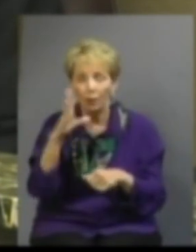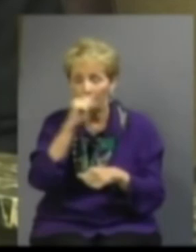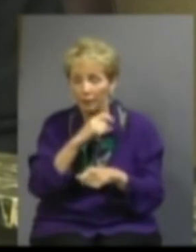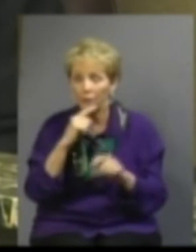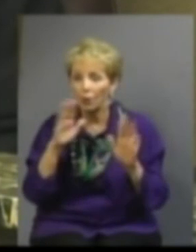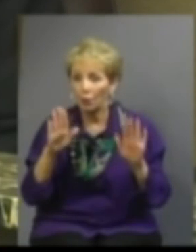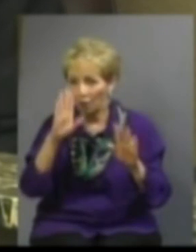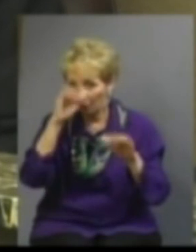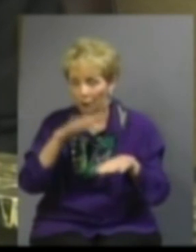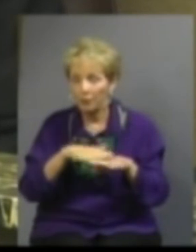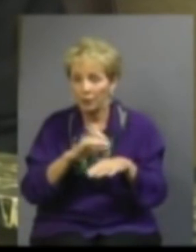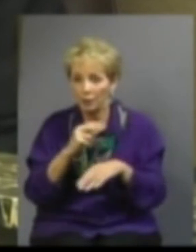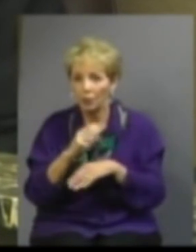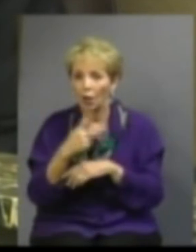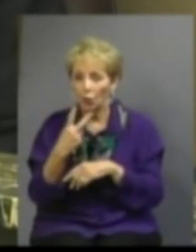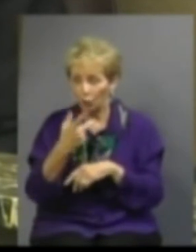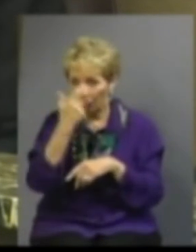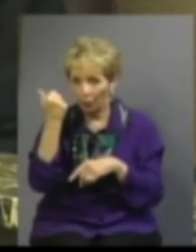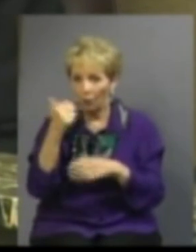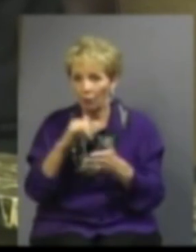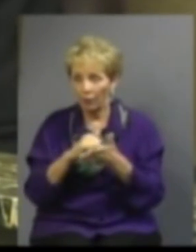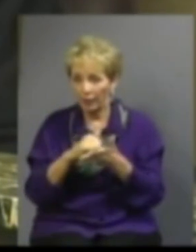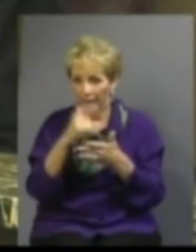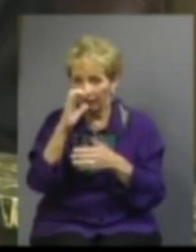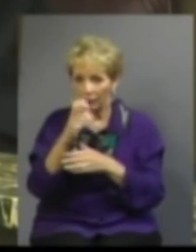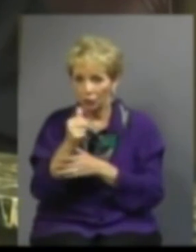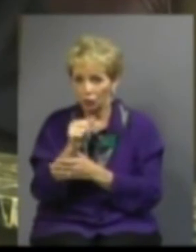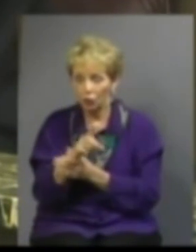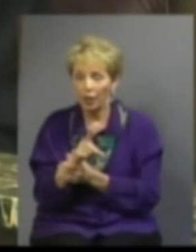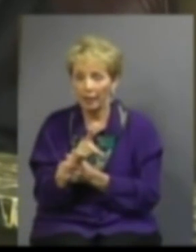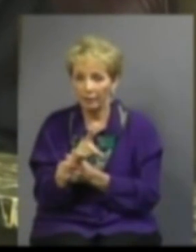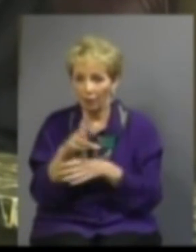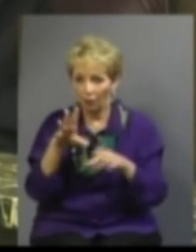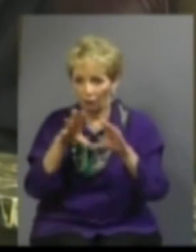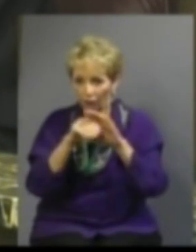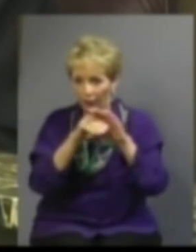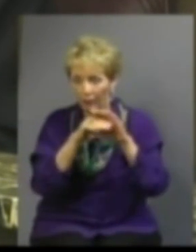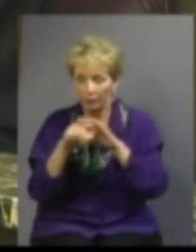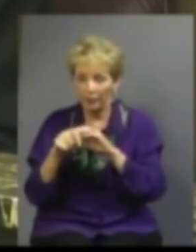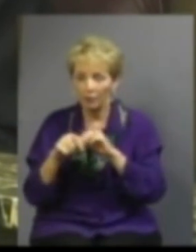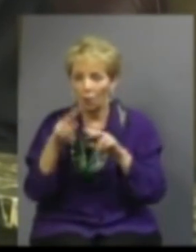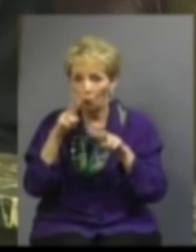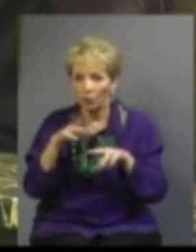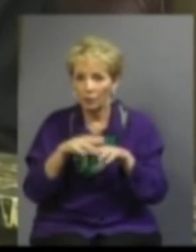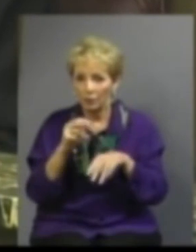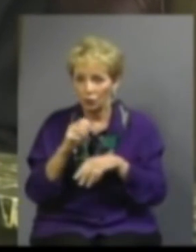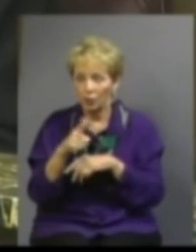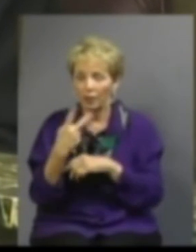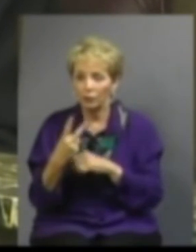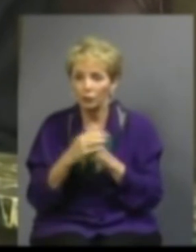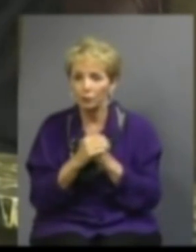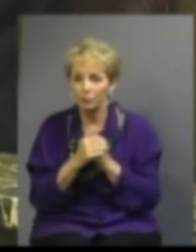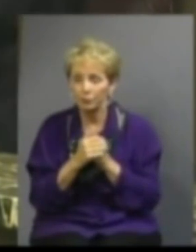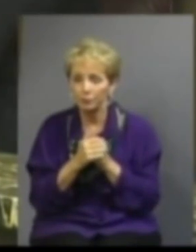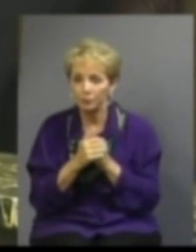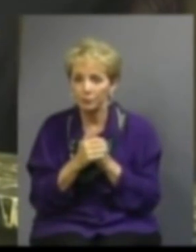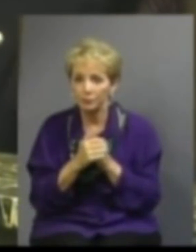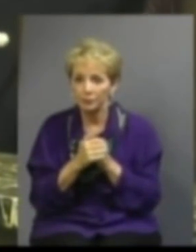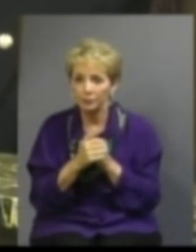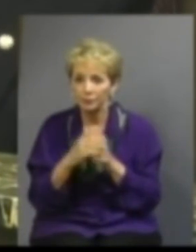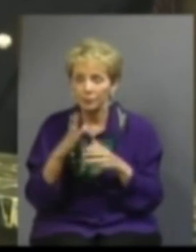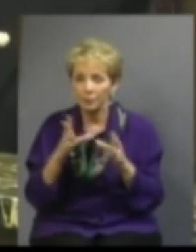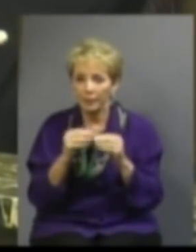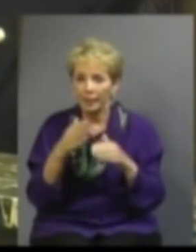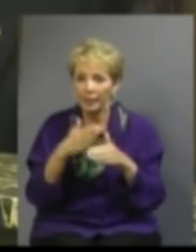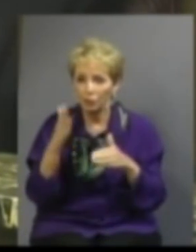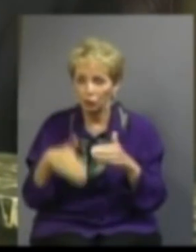great. Hopefully it'll be on Channel 2 because I believe Chad filmed He it. did. So He did. watch it on Channel 2. Again, the meeting's